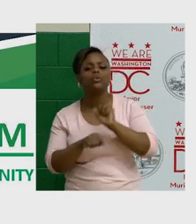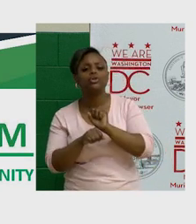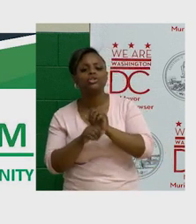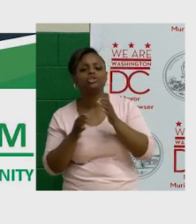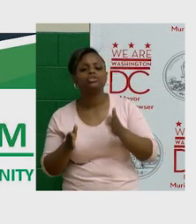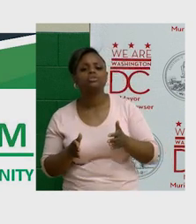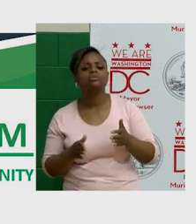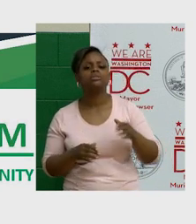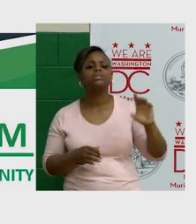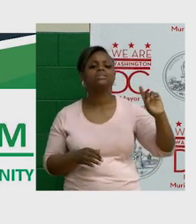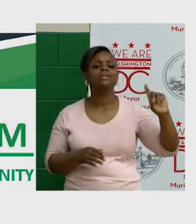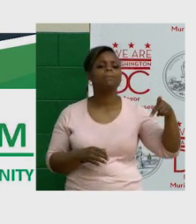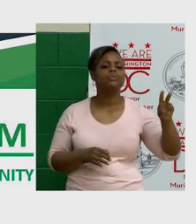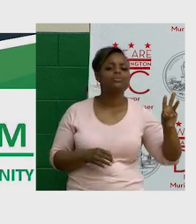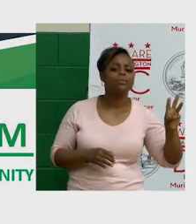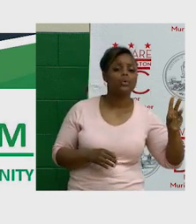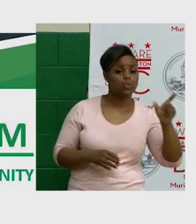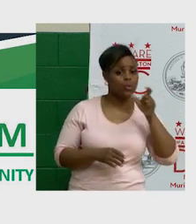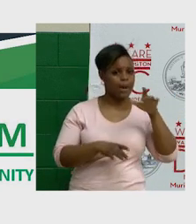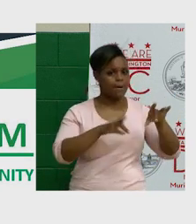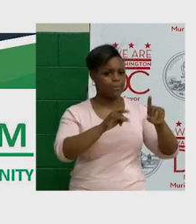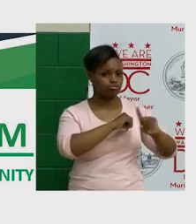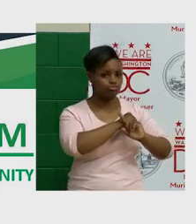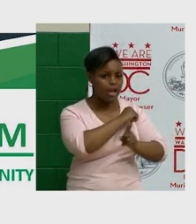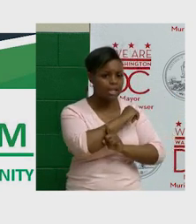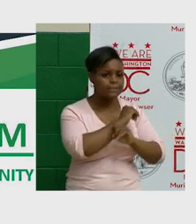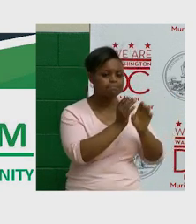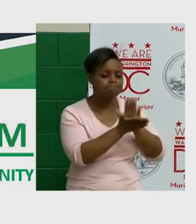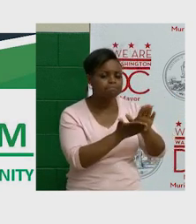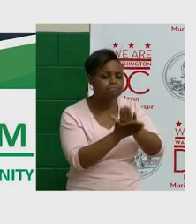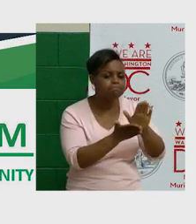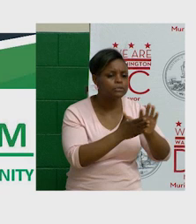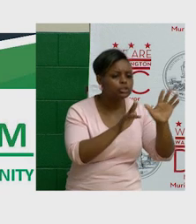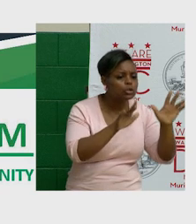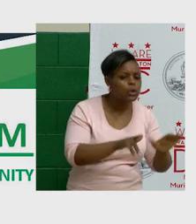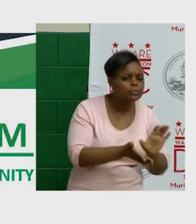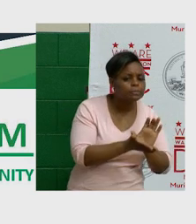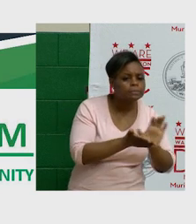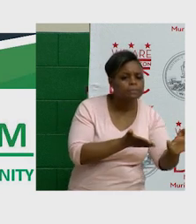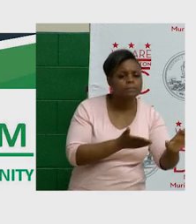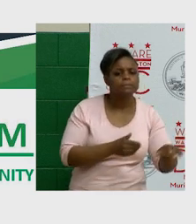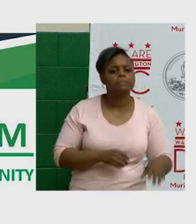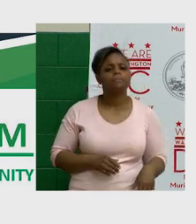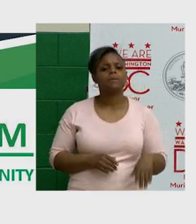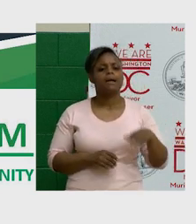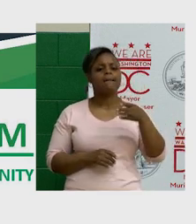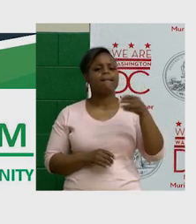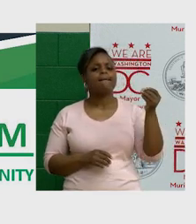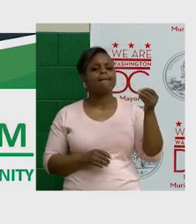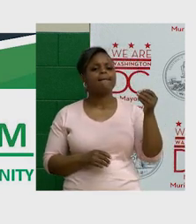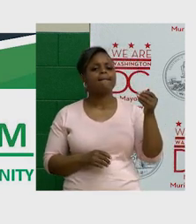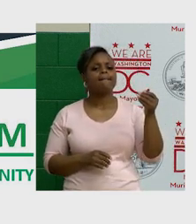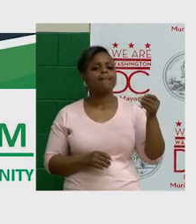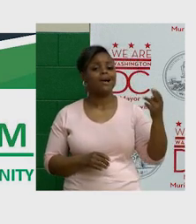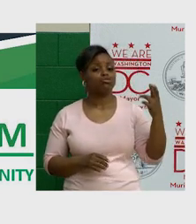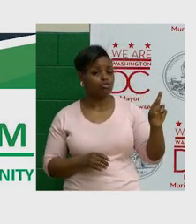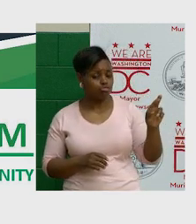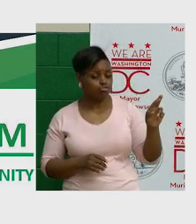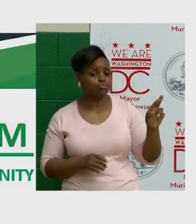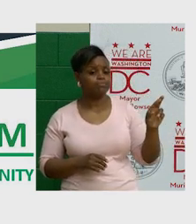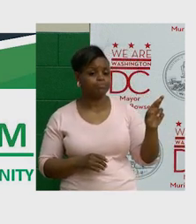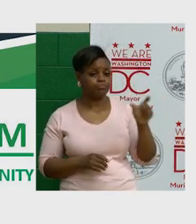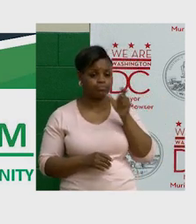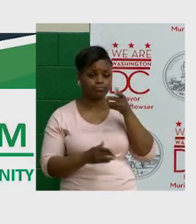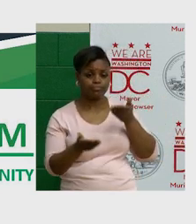that pick up your trash and clear the snow. It's also where your Department of Human Resources that helps hire people into DC government